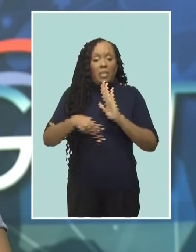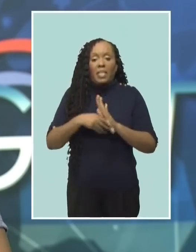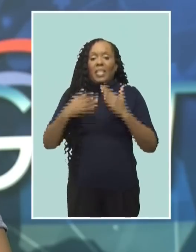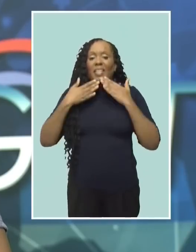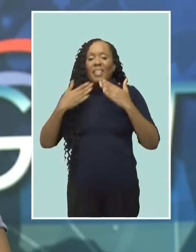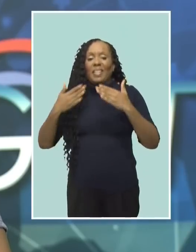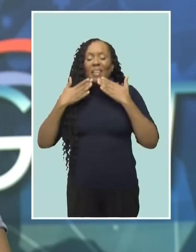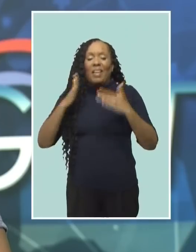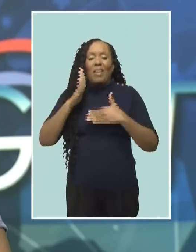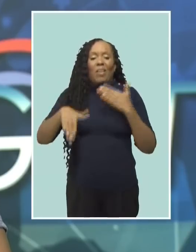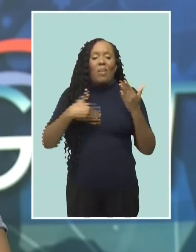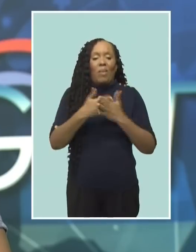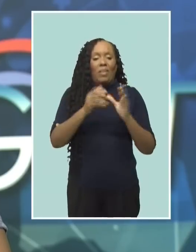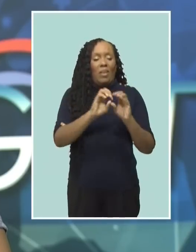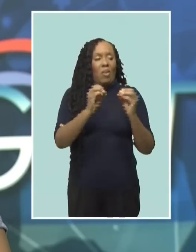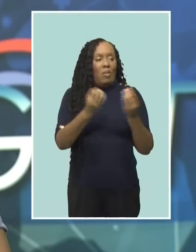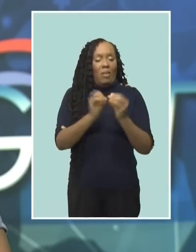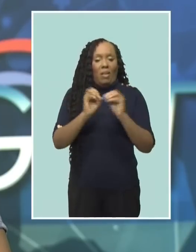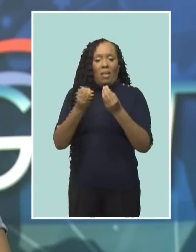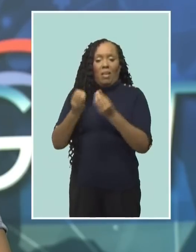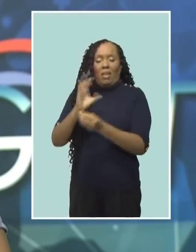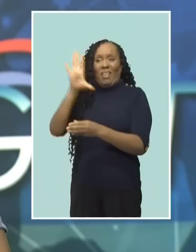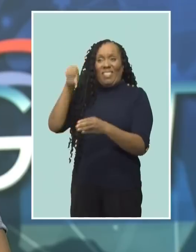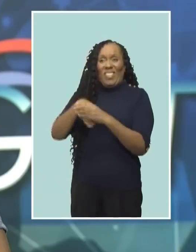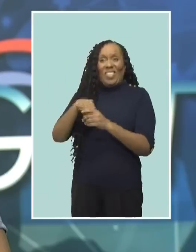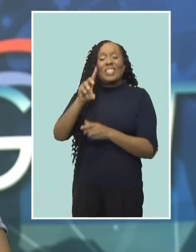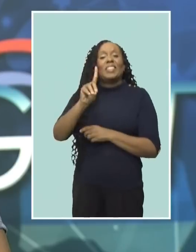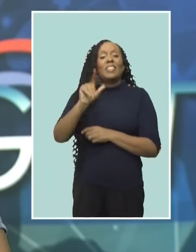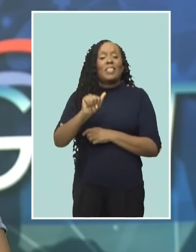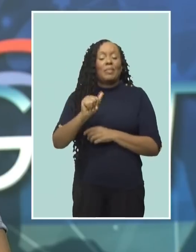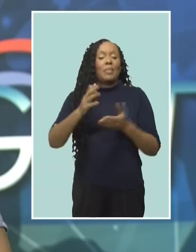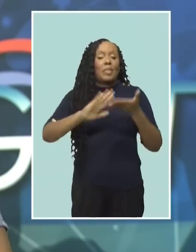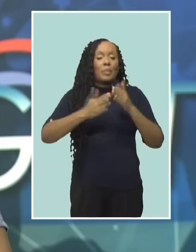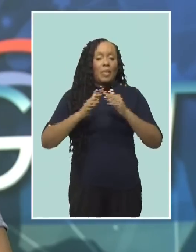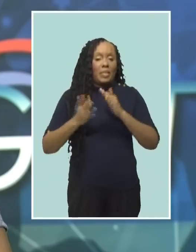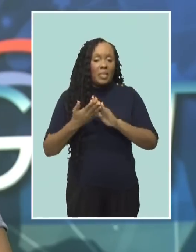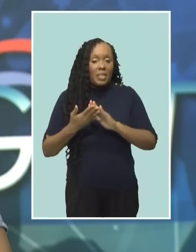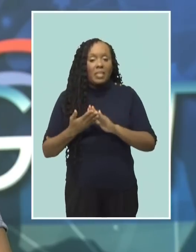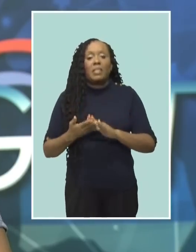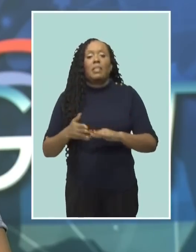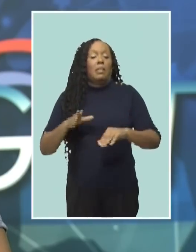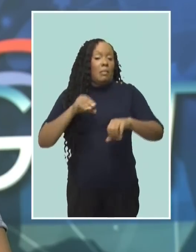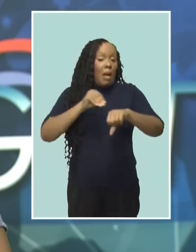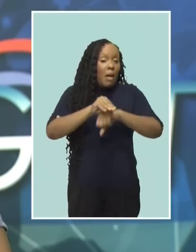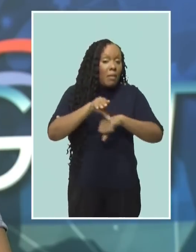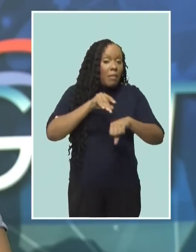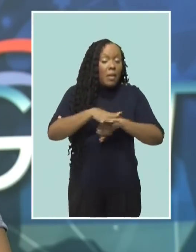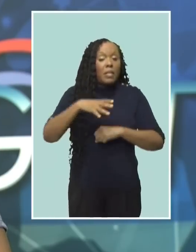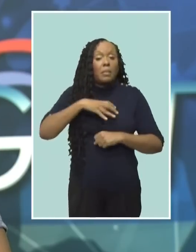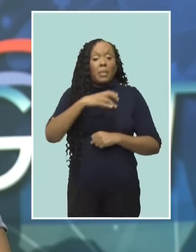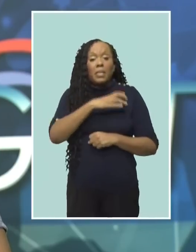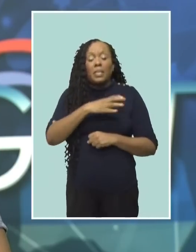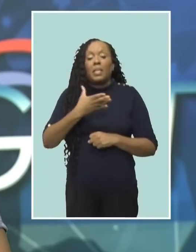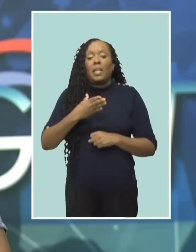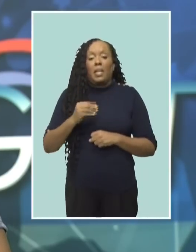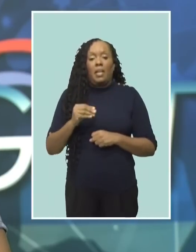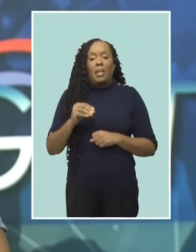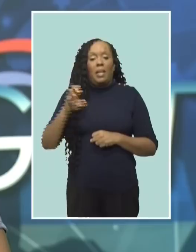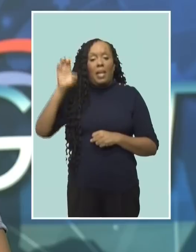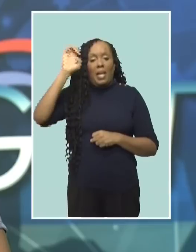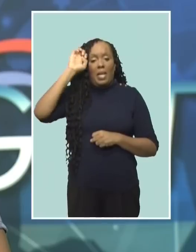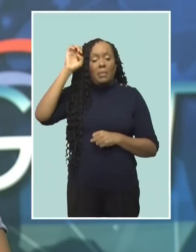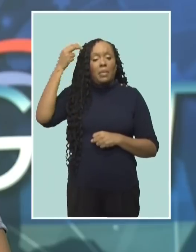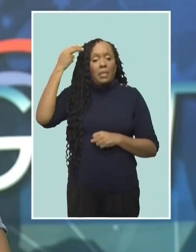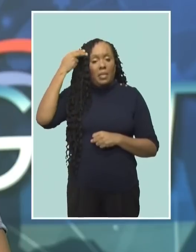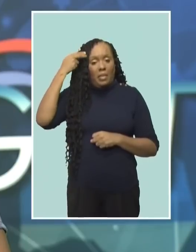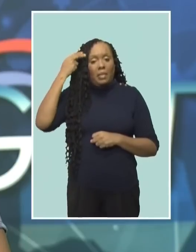He thanked all the organizations representing the disabled community, the Advisory Committee, and the National Disabilities